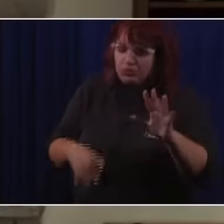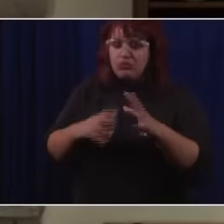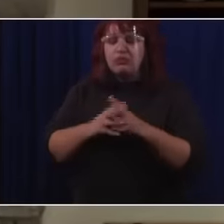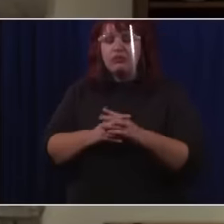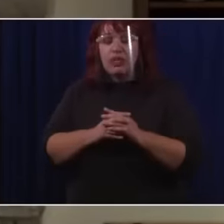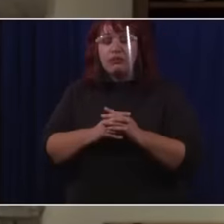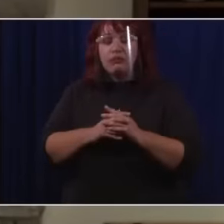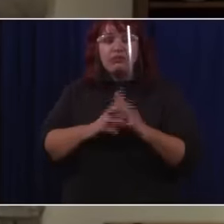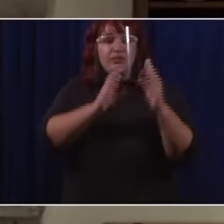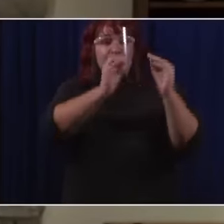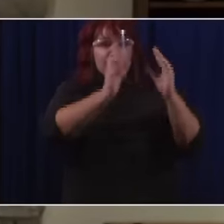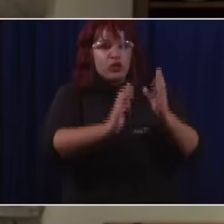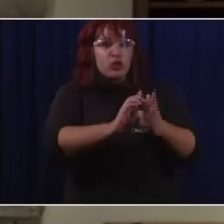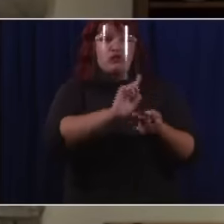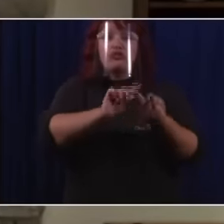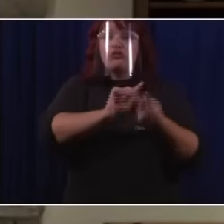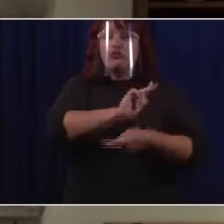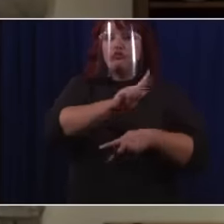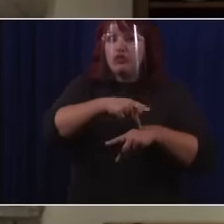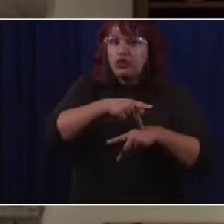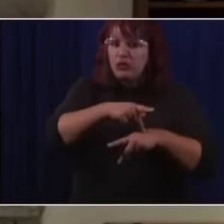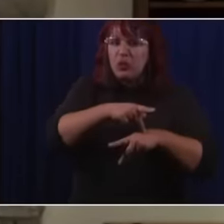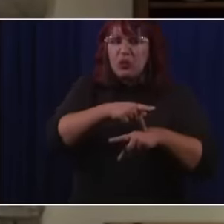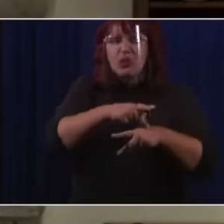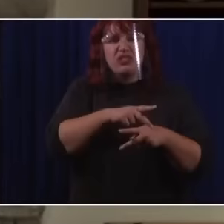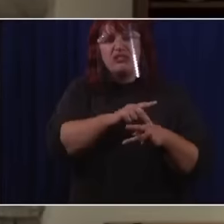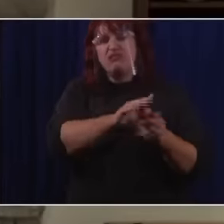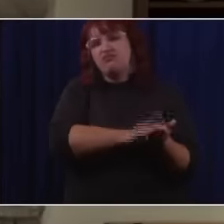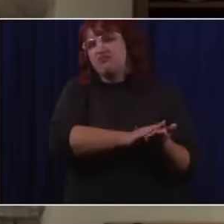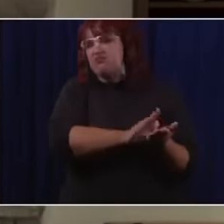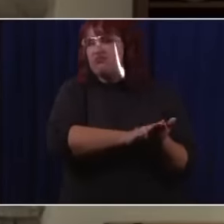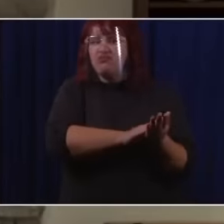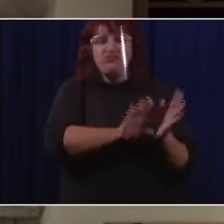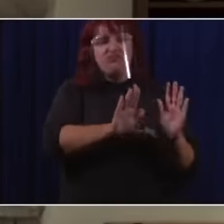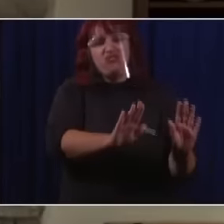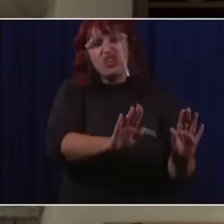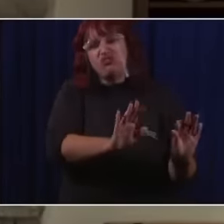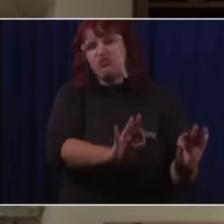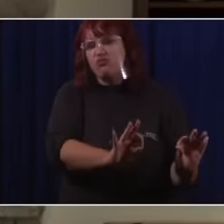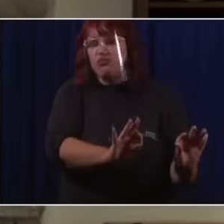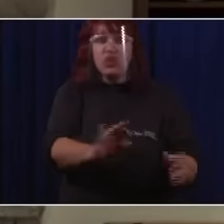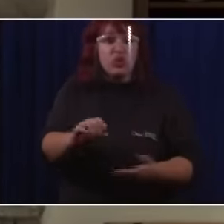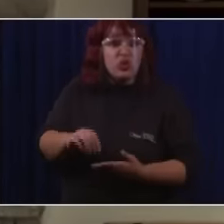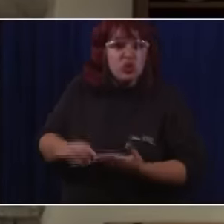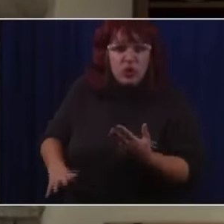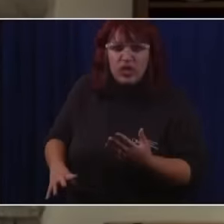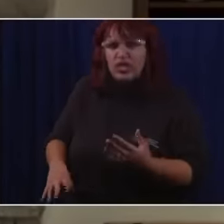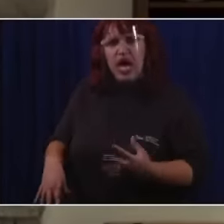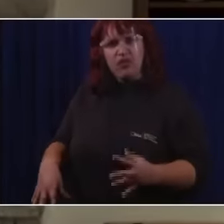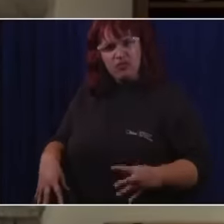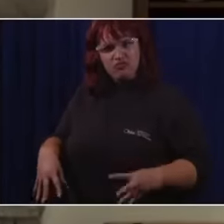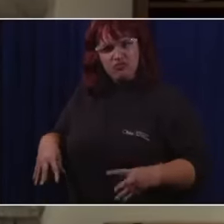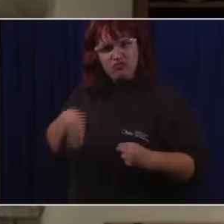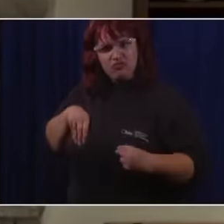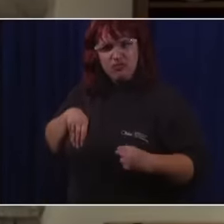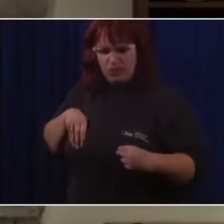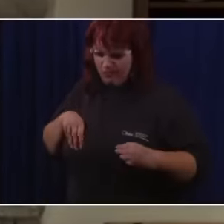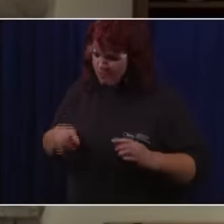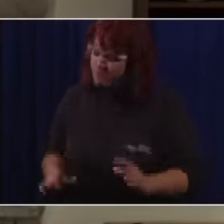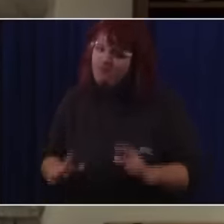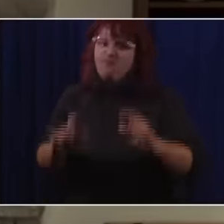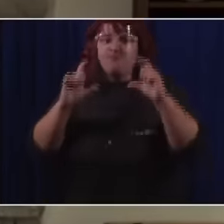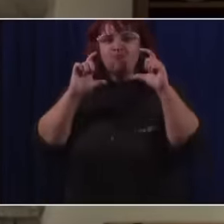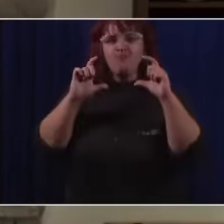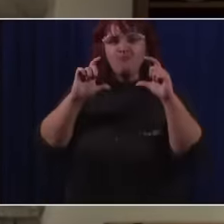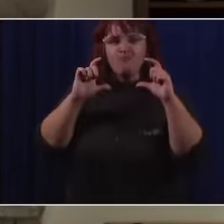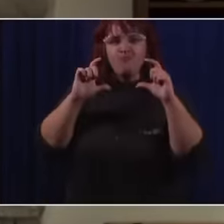teachers, principals have done a great job. Students have done a great job in wearing masks and doing everything they can